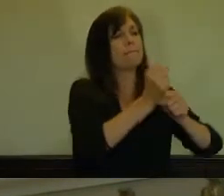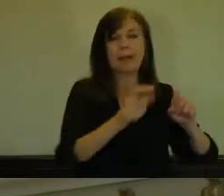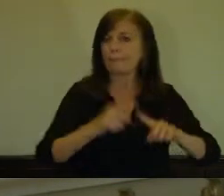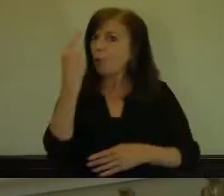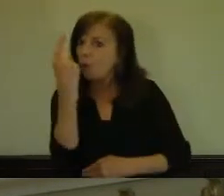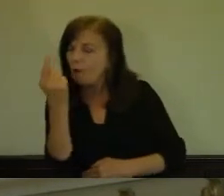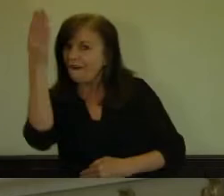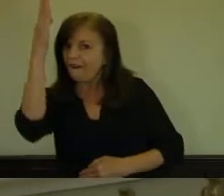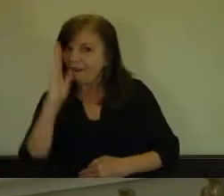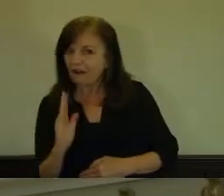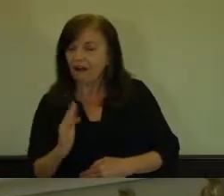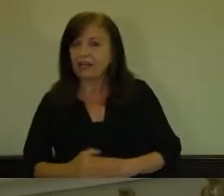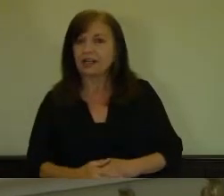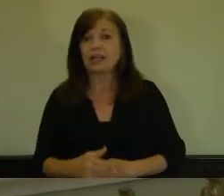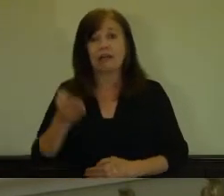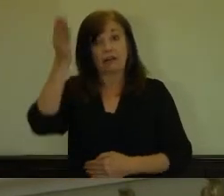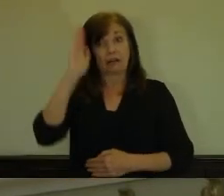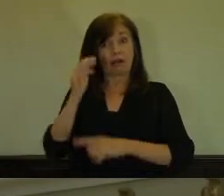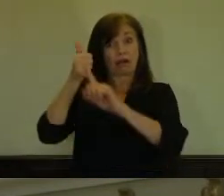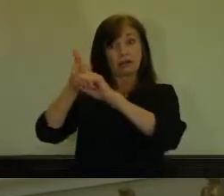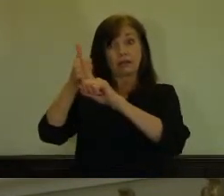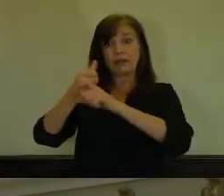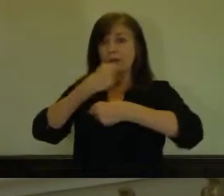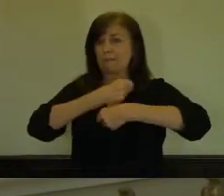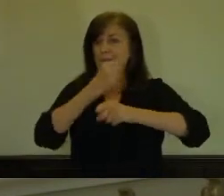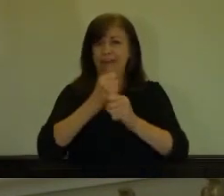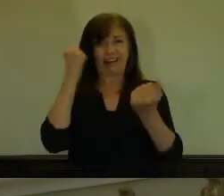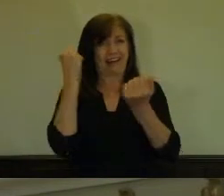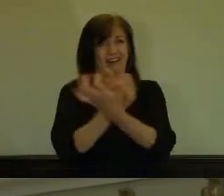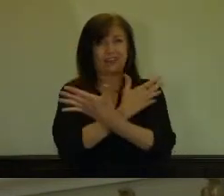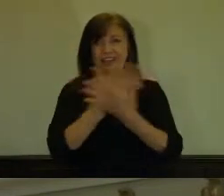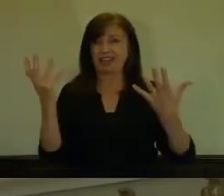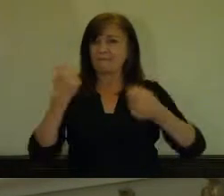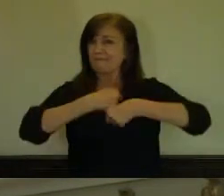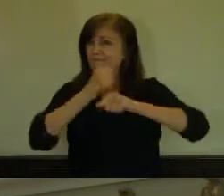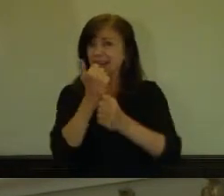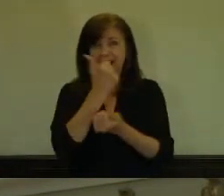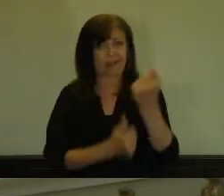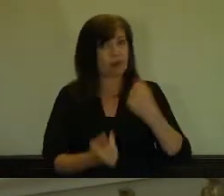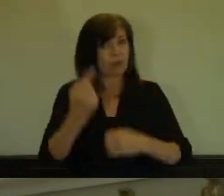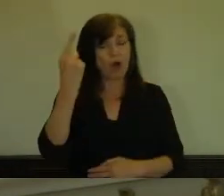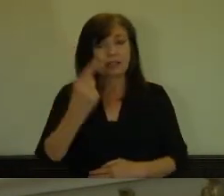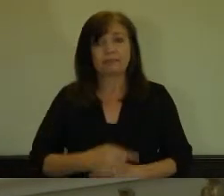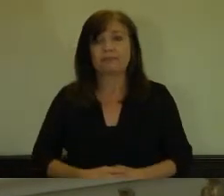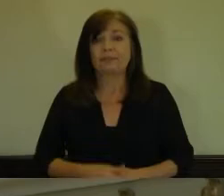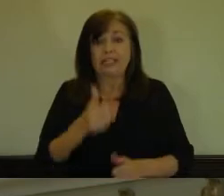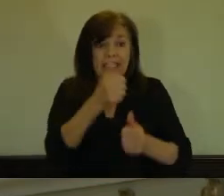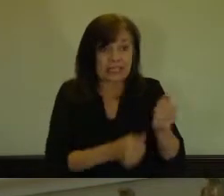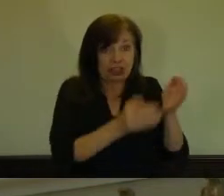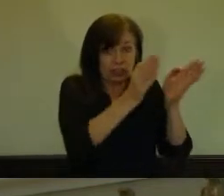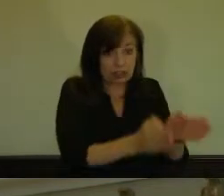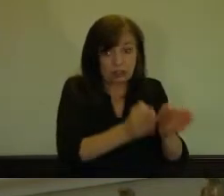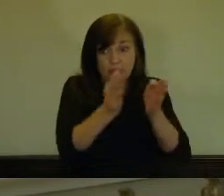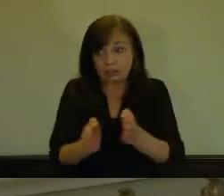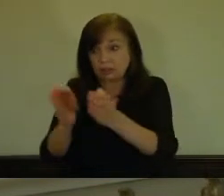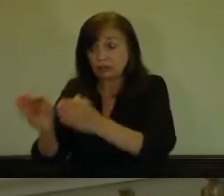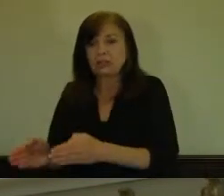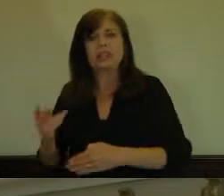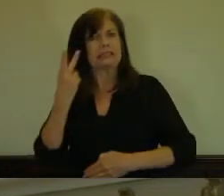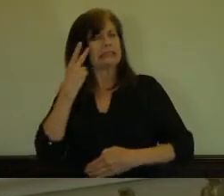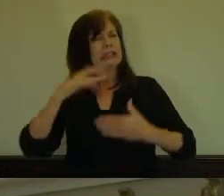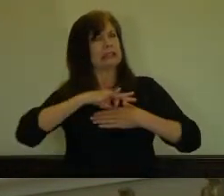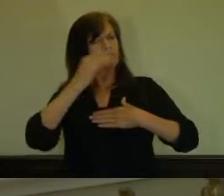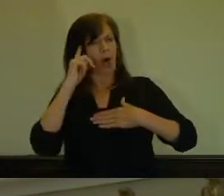God, who produces all of them in everyone. To each individual, the manifestation of the